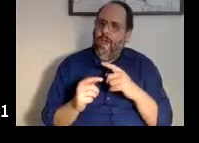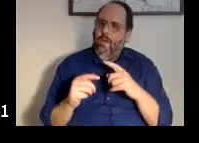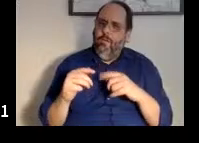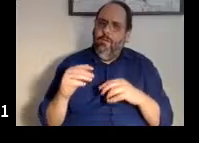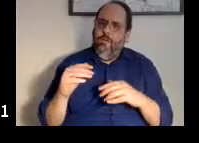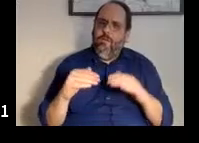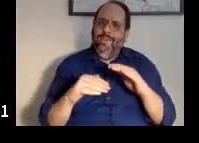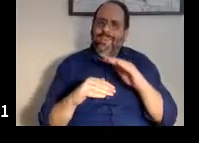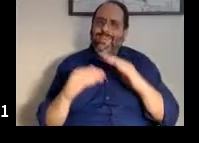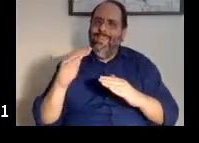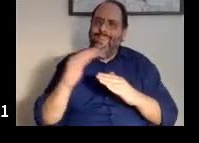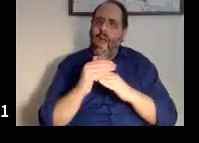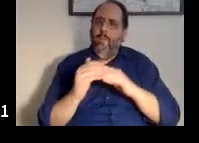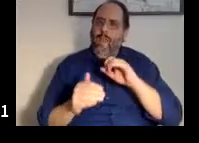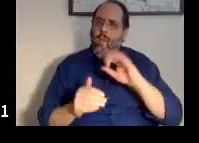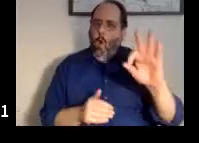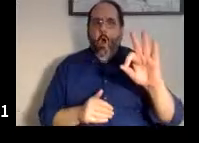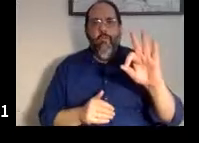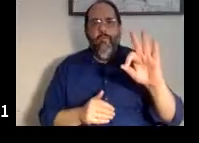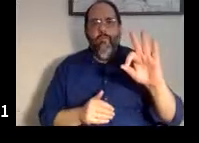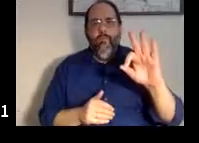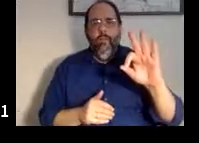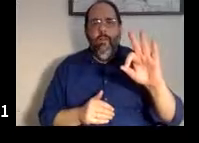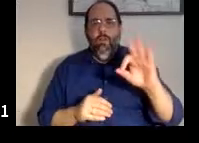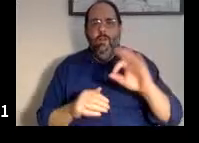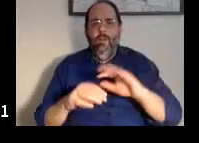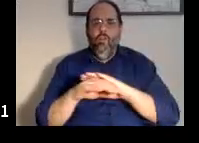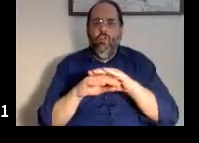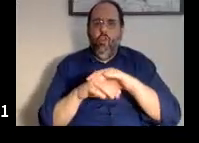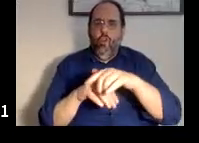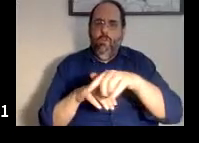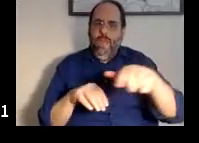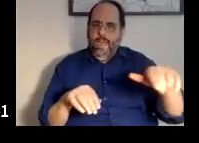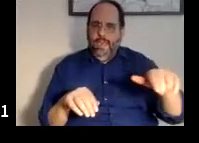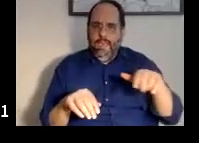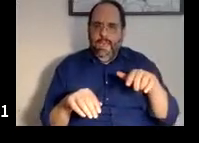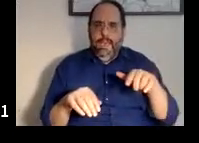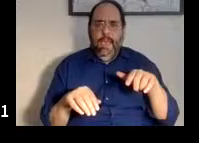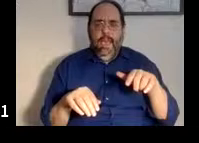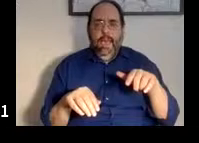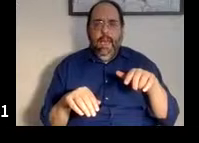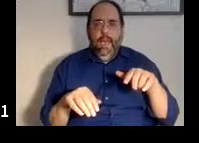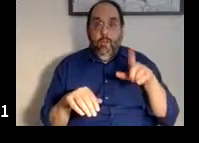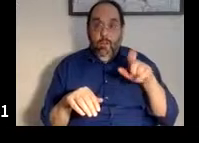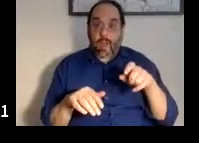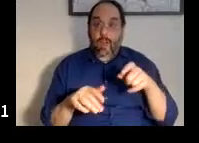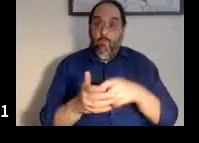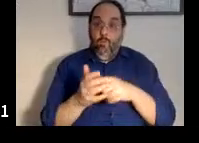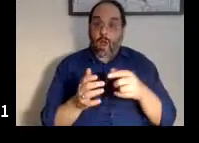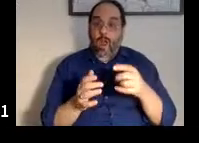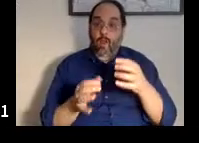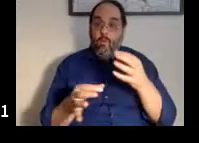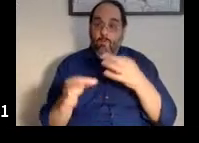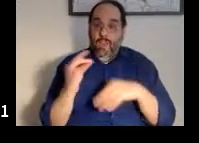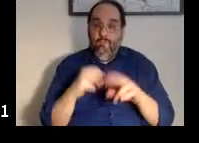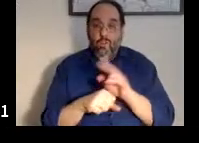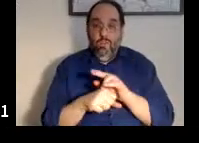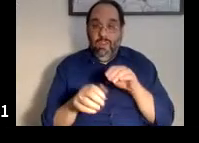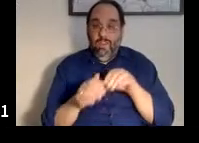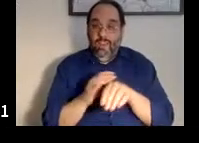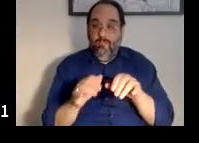off. Does topping off a play surface require replacement with an accessible surface?